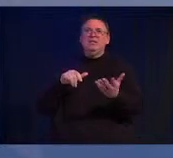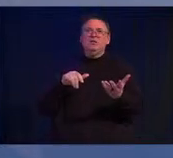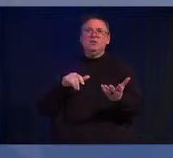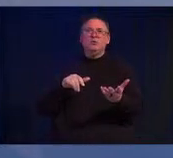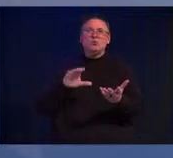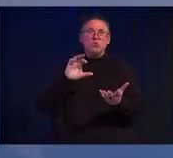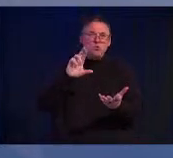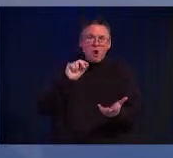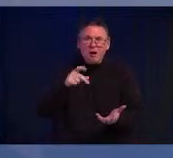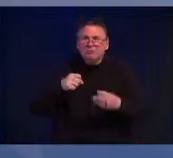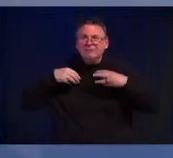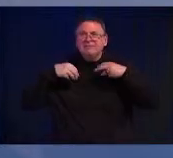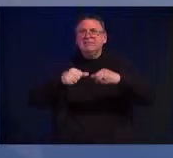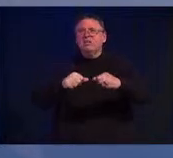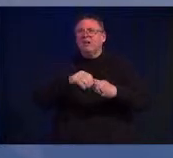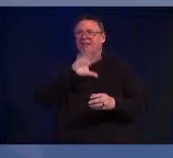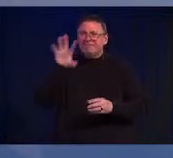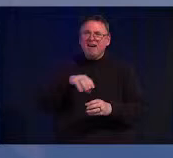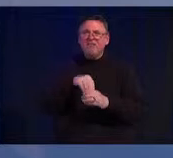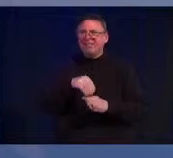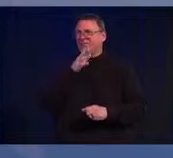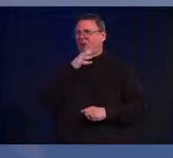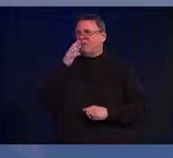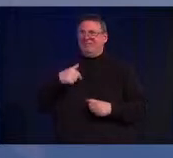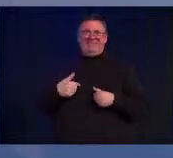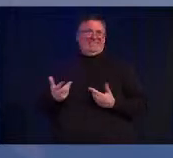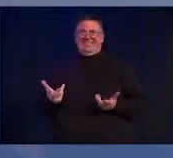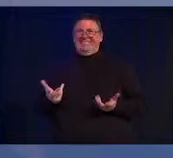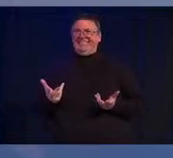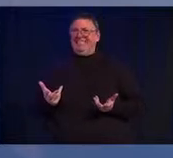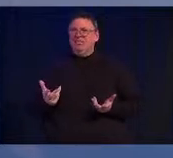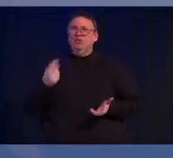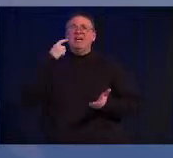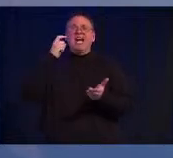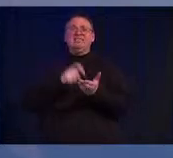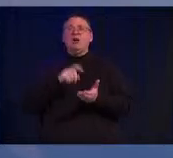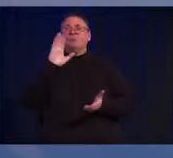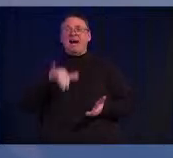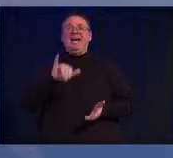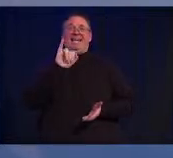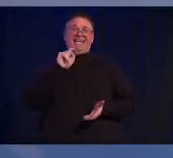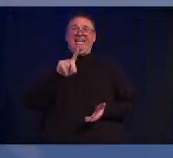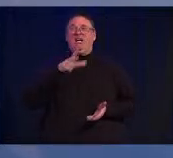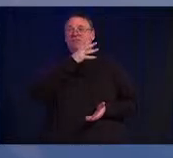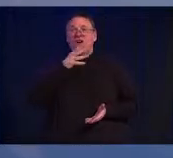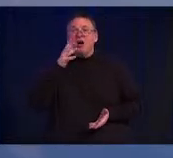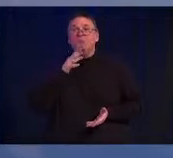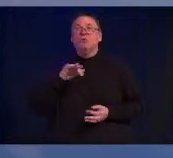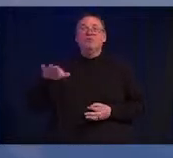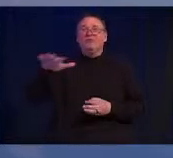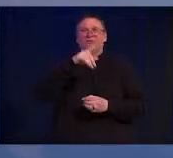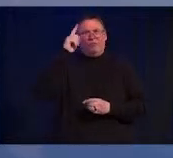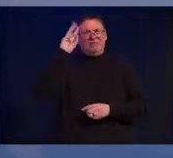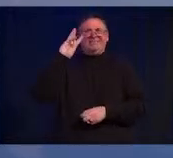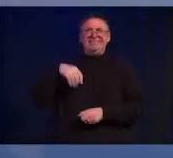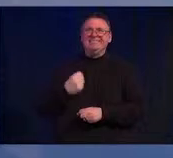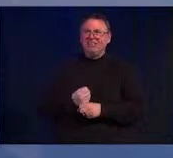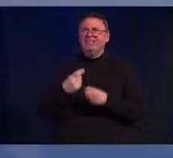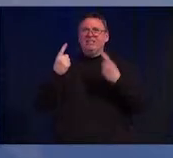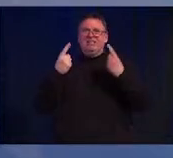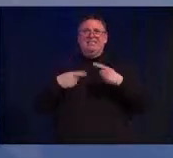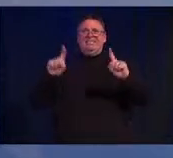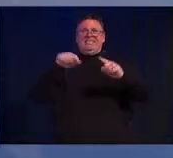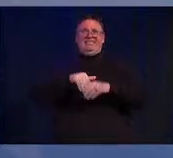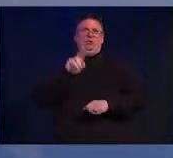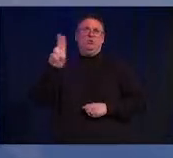think, involved in agriculture just today was acknowledged by the Indiana Farm Bureau for 6 years of achievement in the U.S. Senate